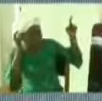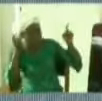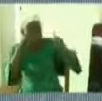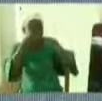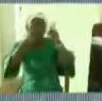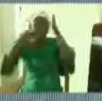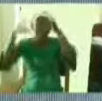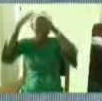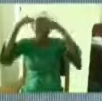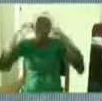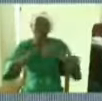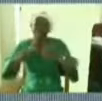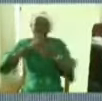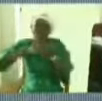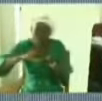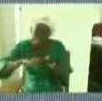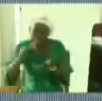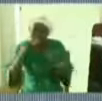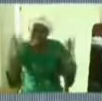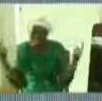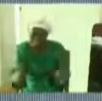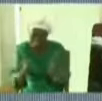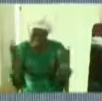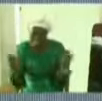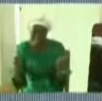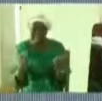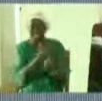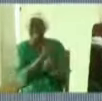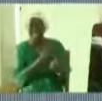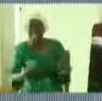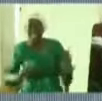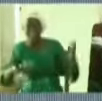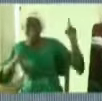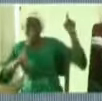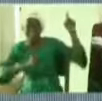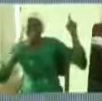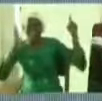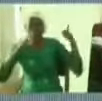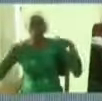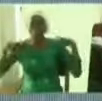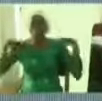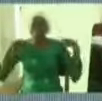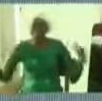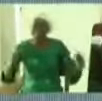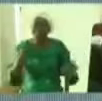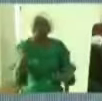and we forgive their sins and we heal their land.